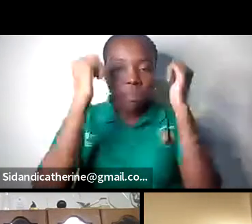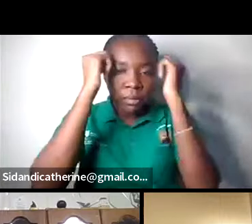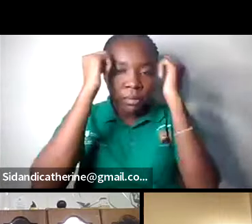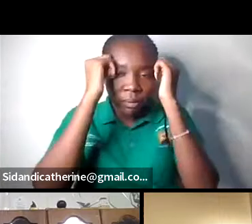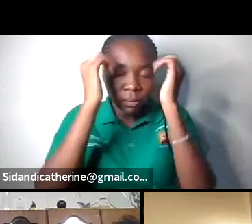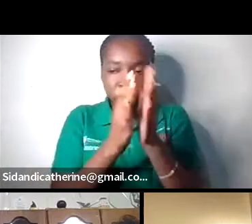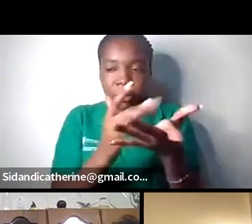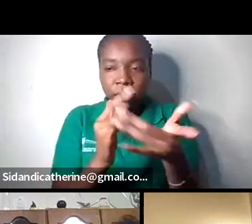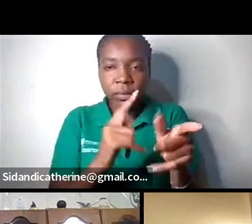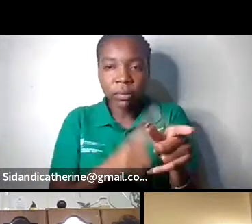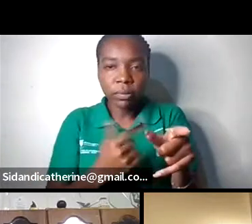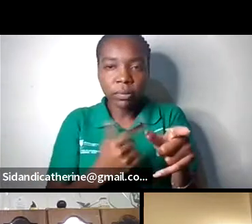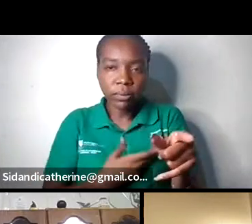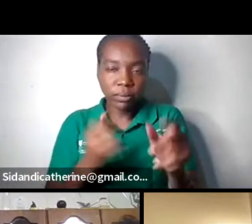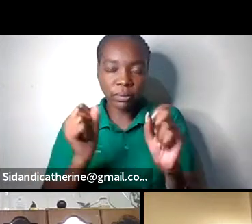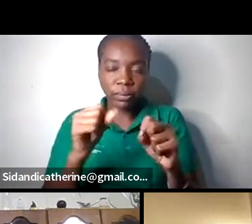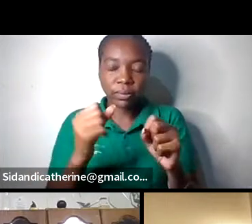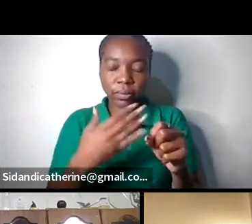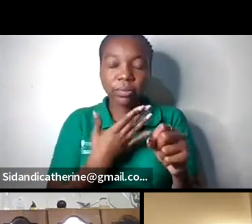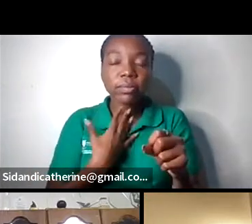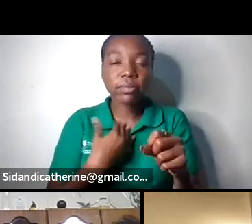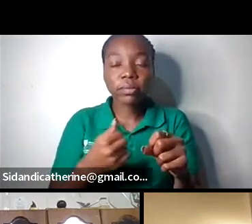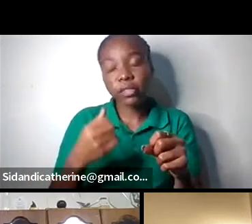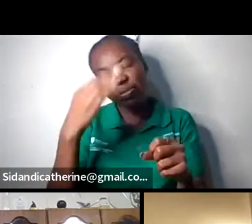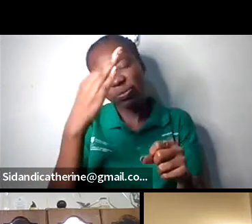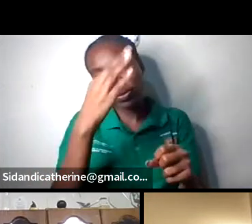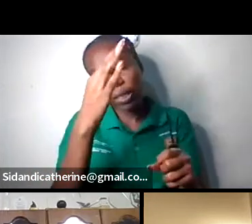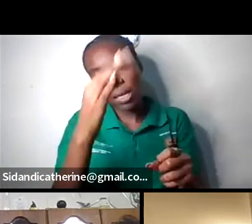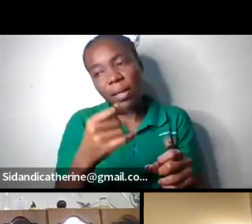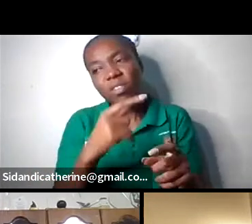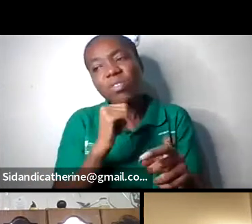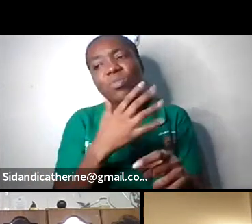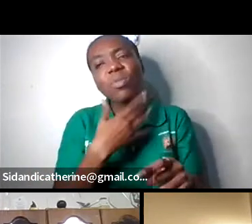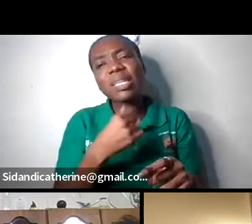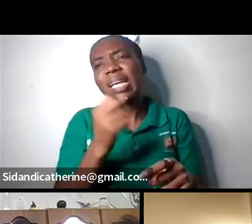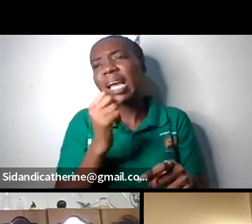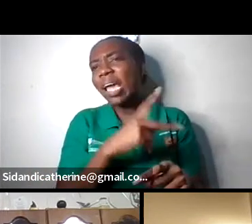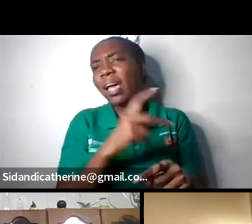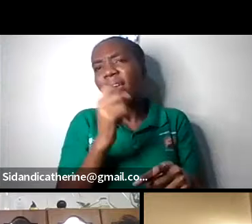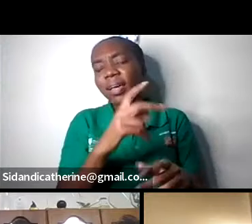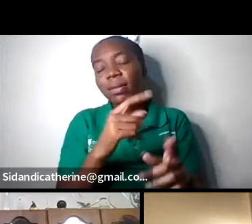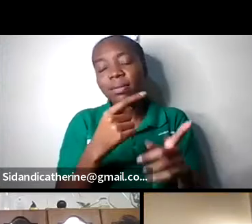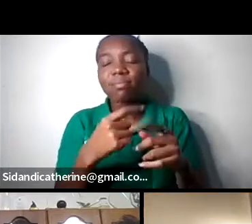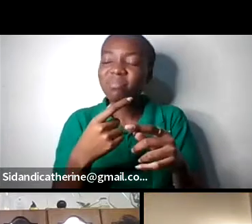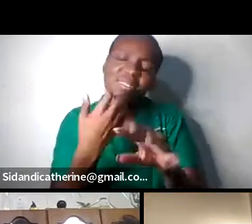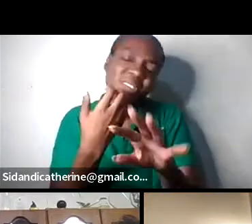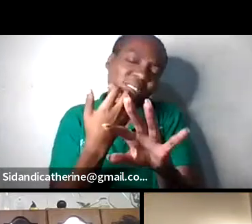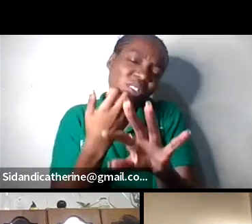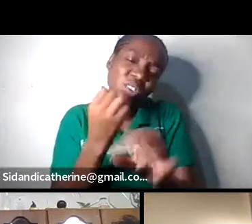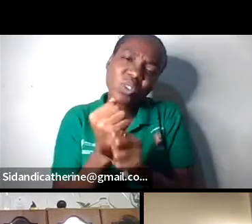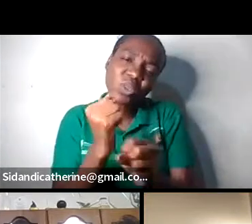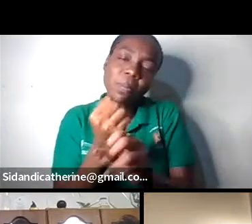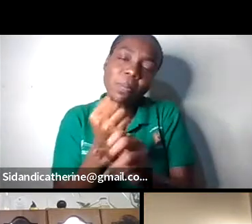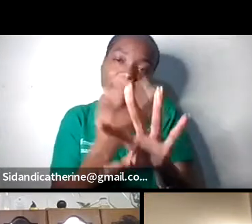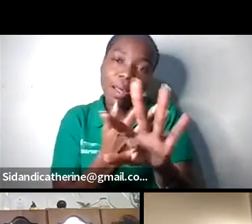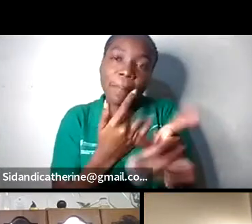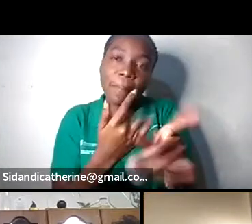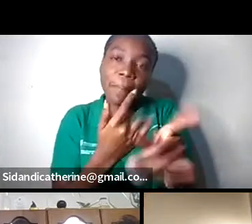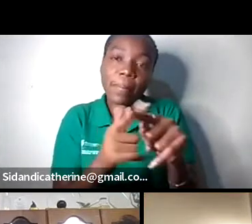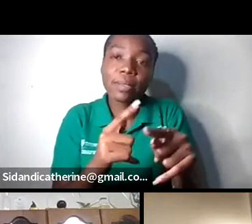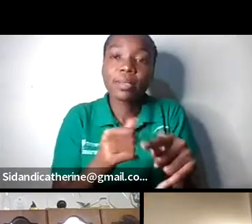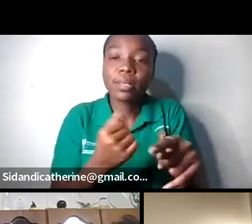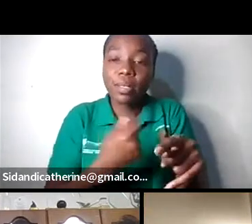not be at the forefront then trying to make noise. It is a difficult job. but it is one that must be